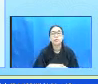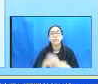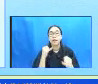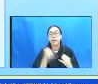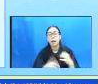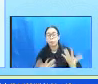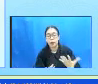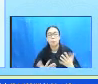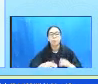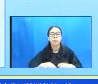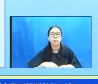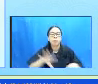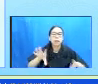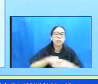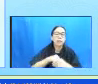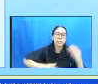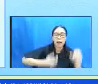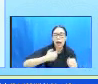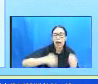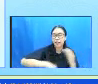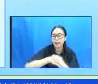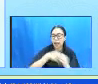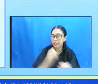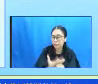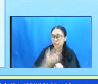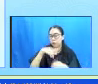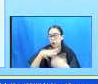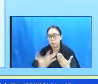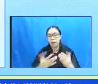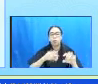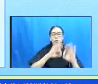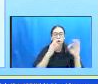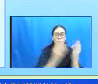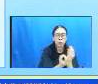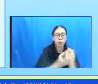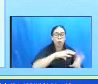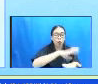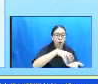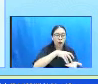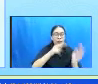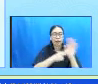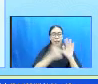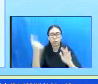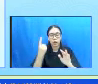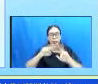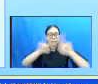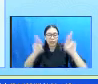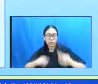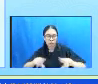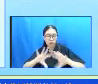national, regional, and global level. I would like to give at least two examples at the ASEAN level where